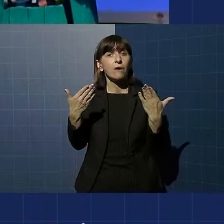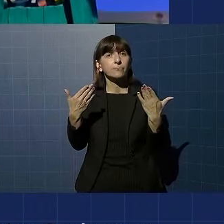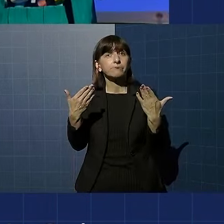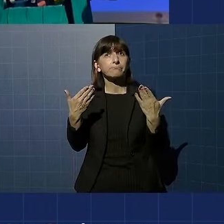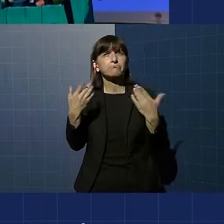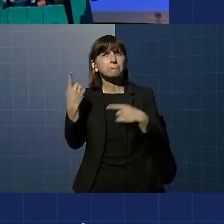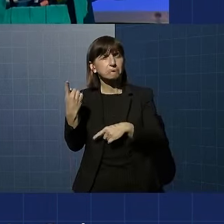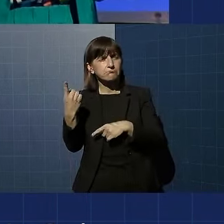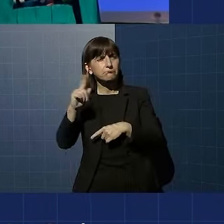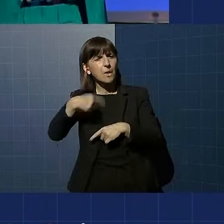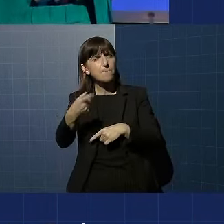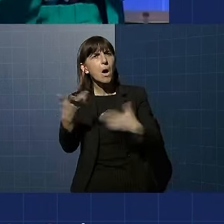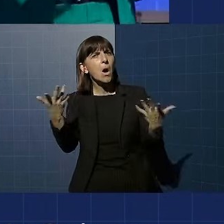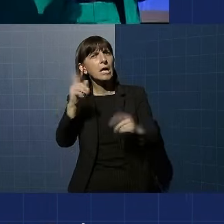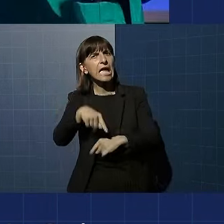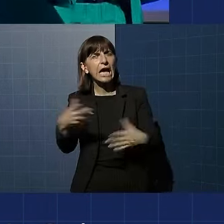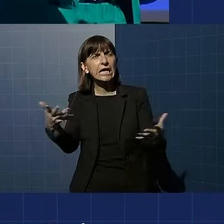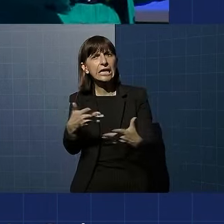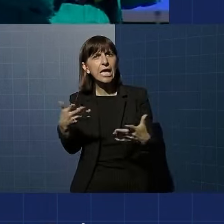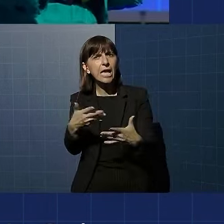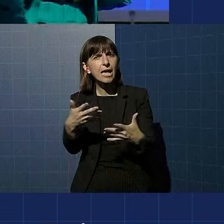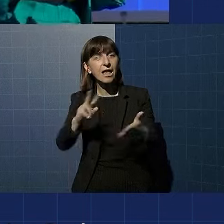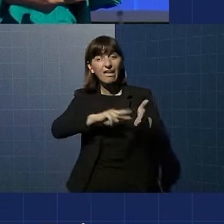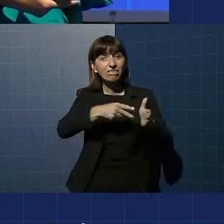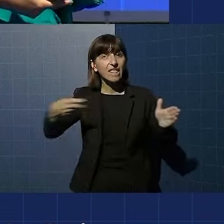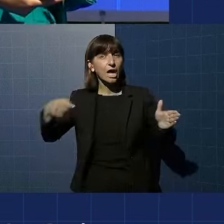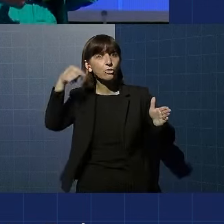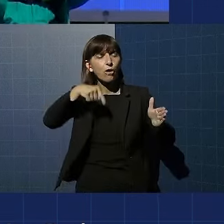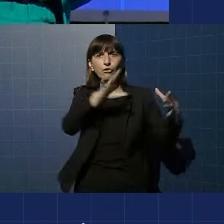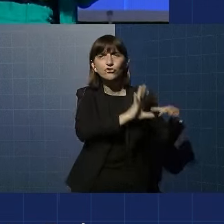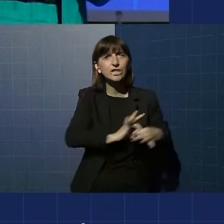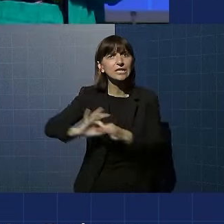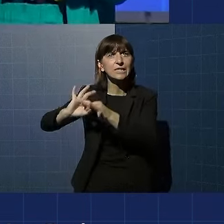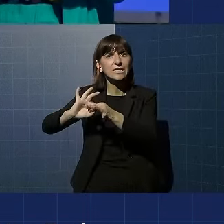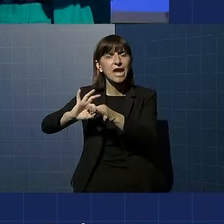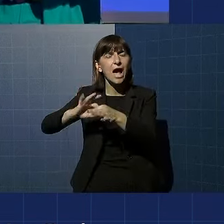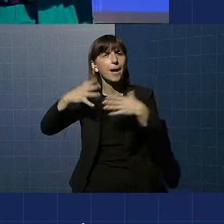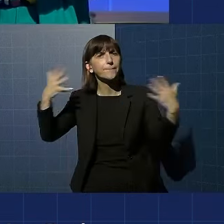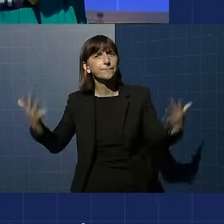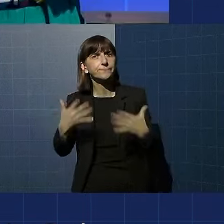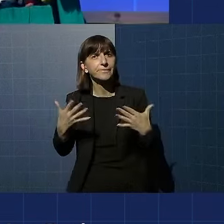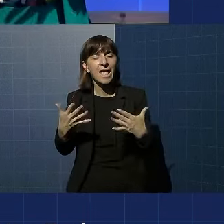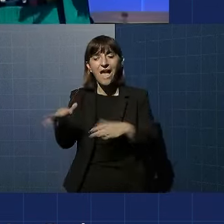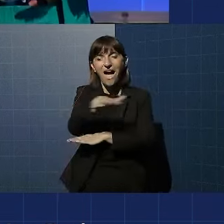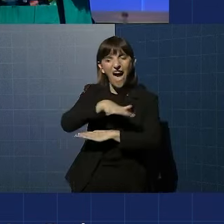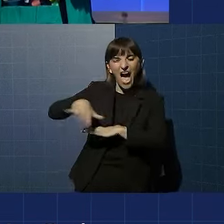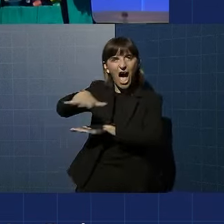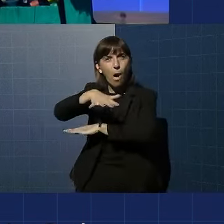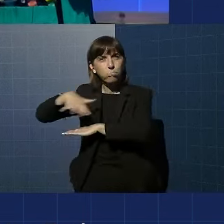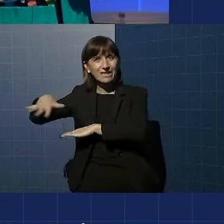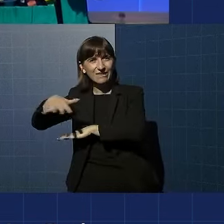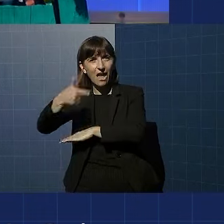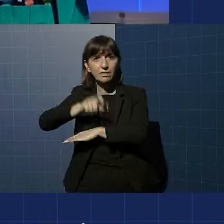for habitation. Remember, astronauts will need to live in habitats when they go to Mars or to the moon even. So we